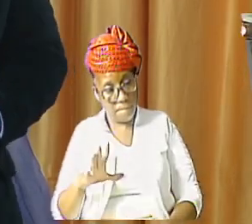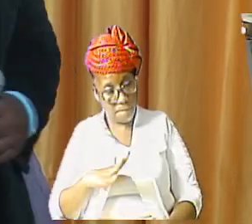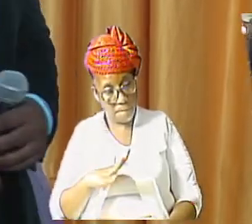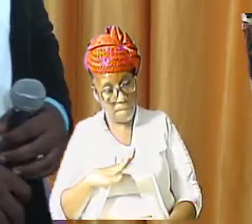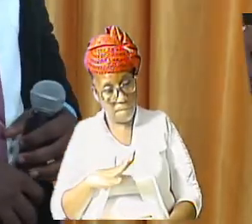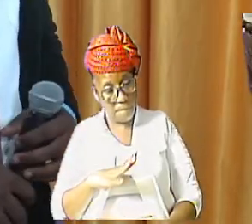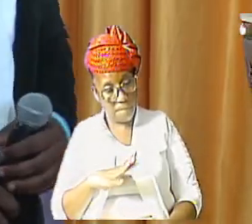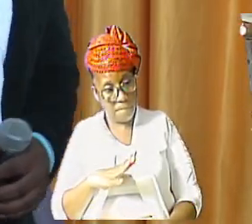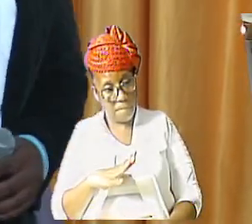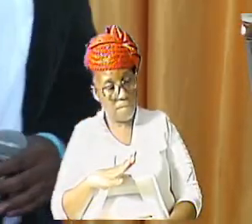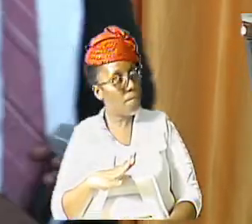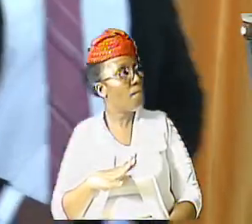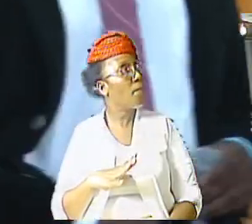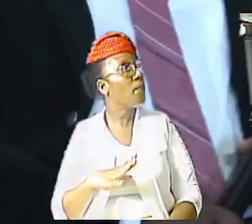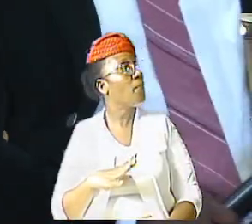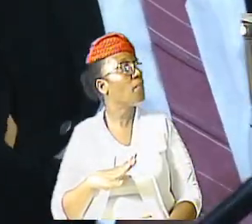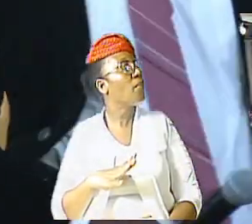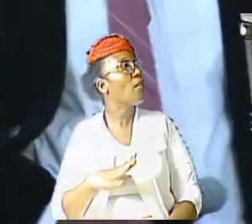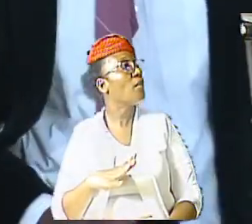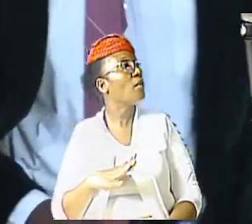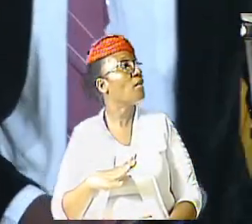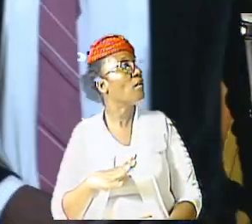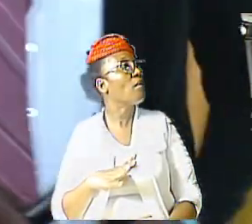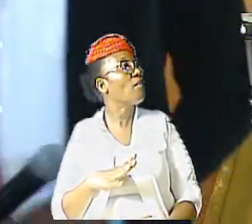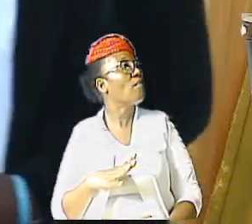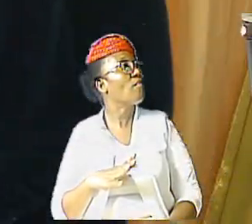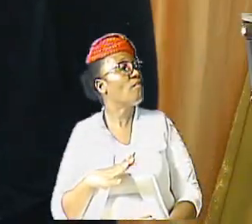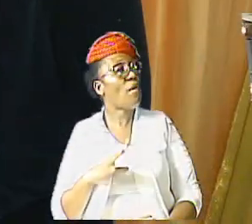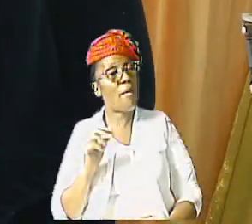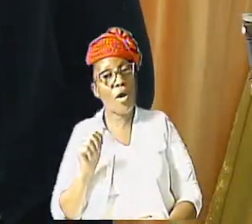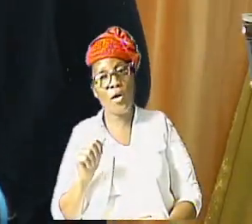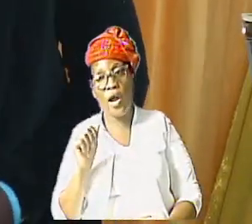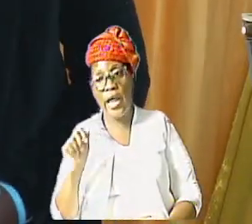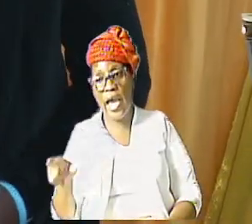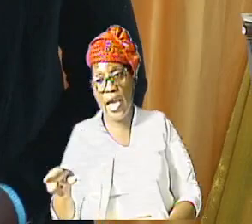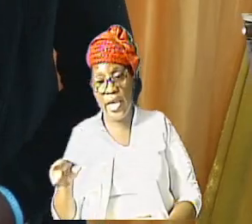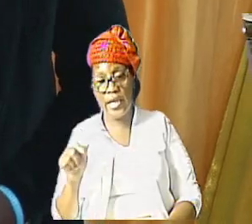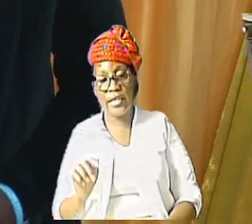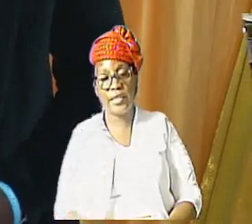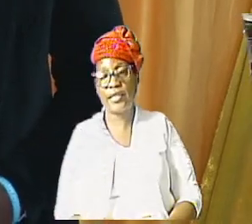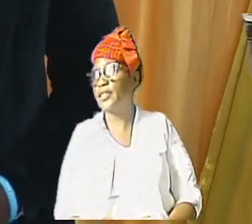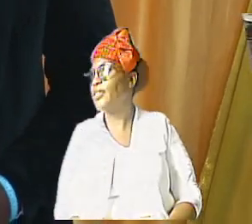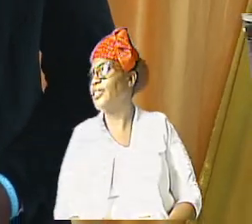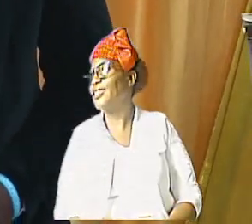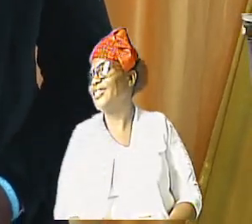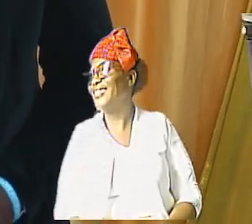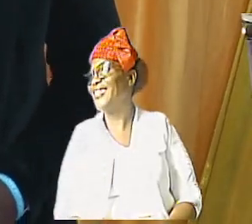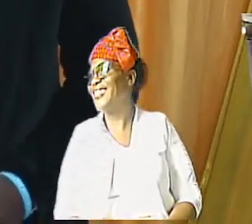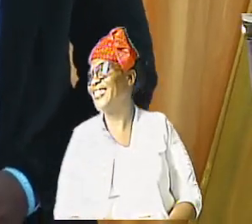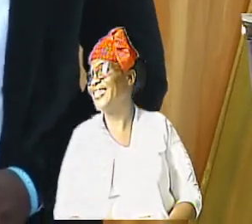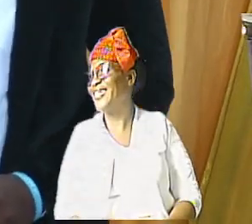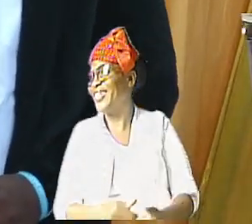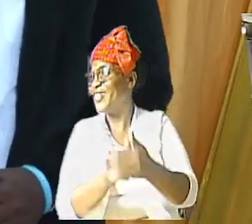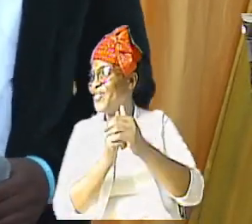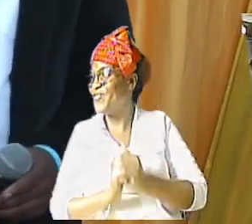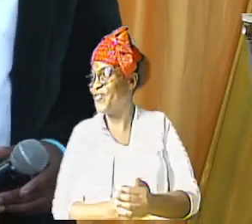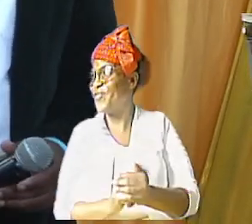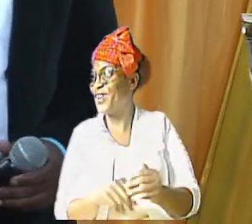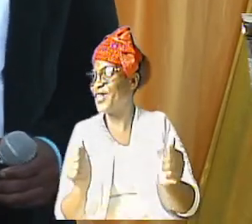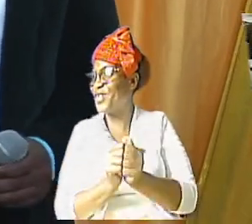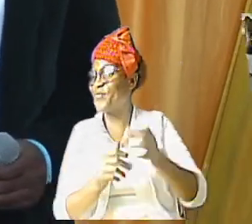my brother, step forward, man. Me and my brother would be ministering today. So please worship with